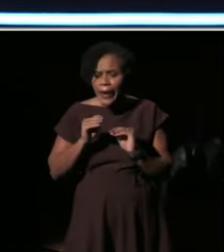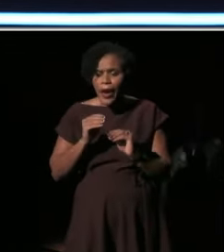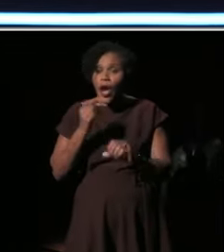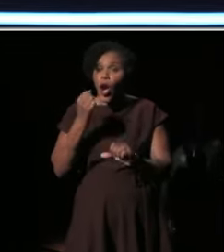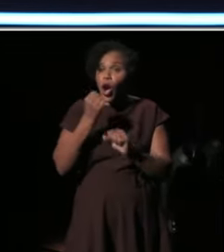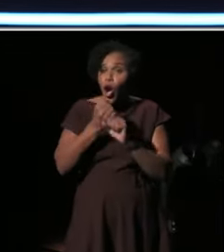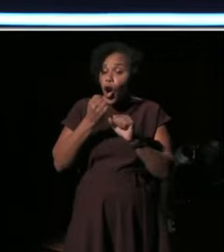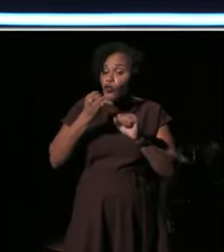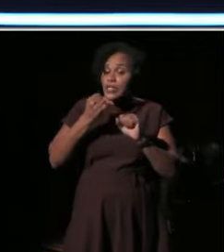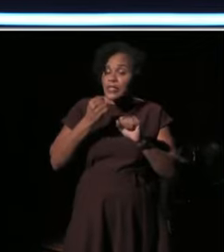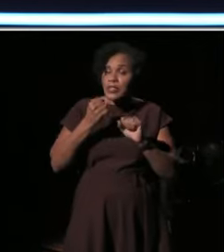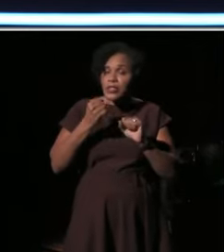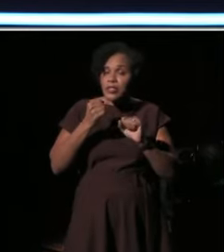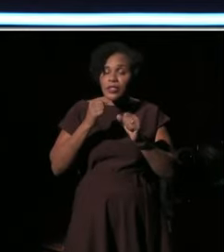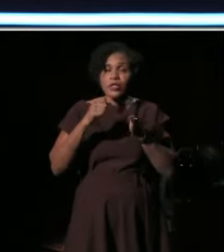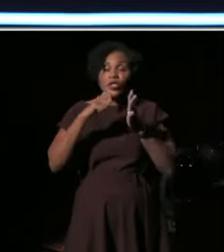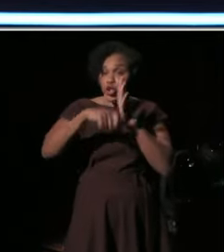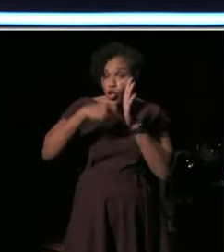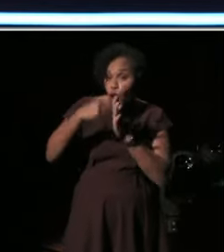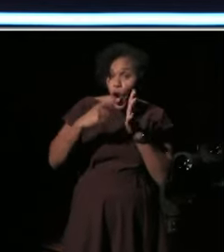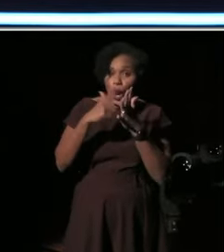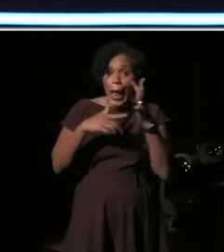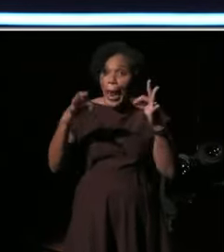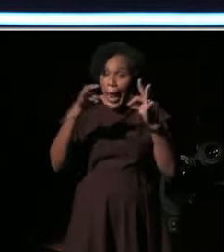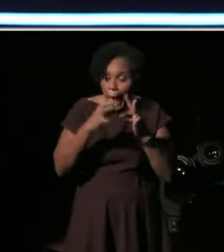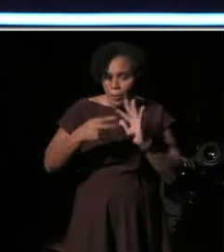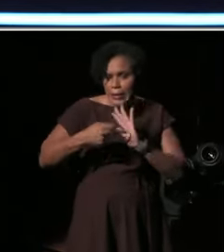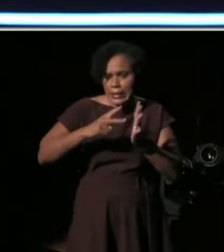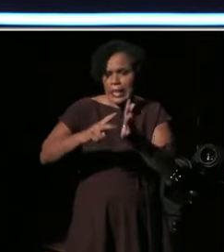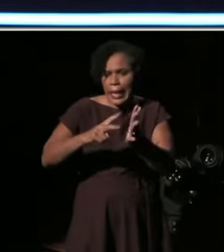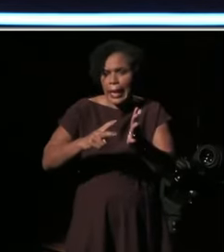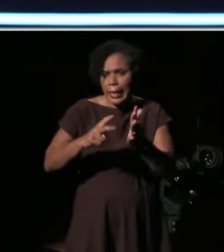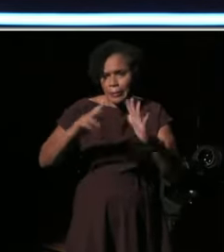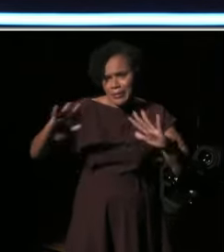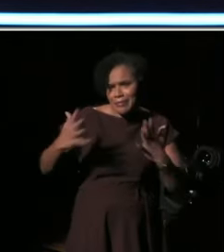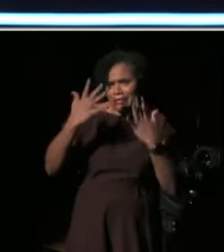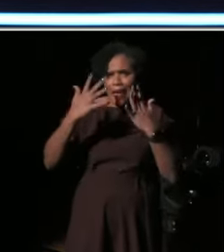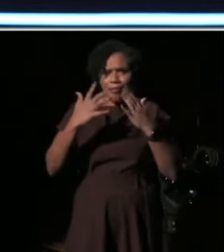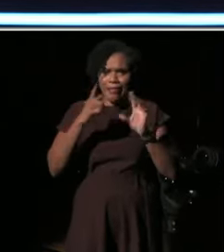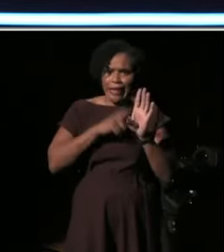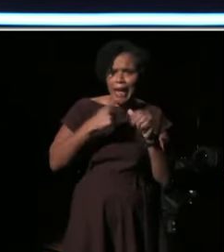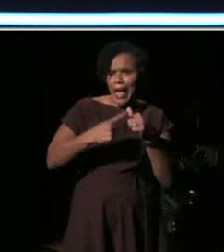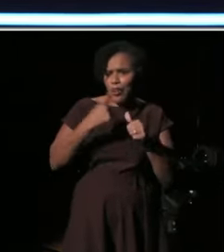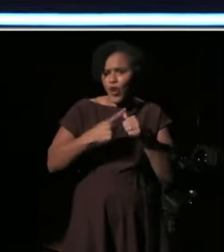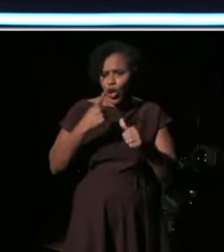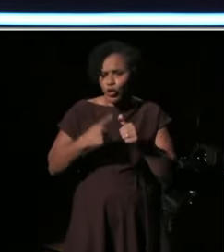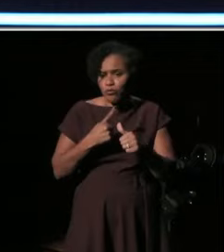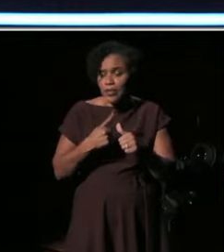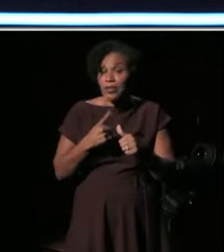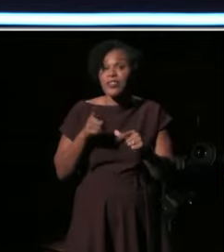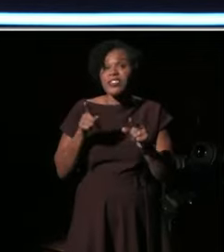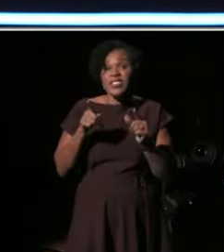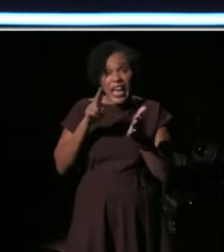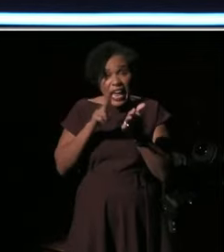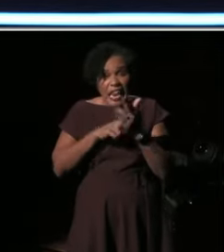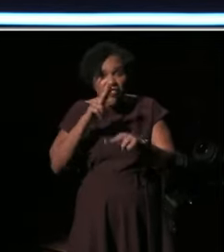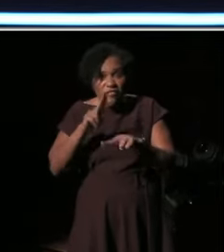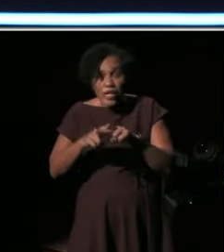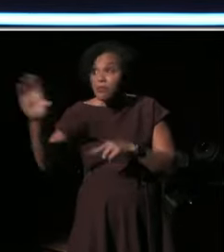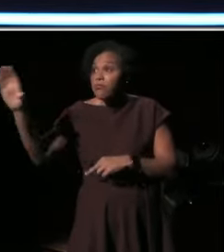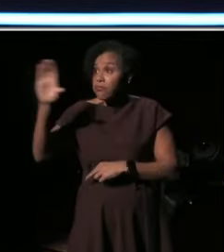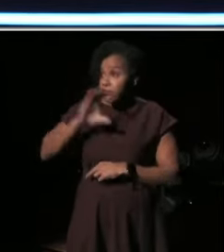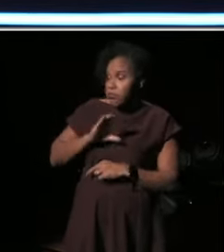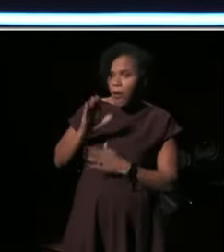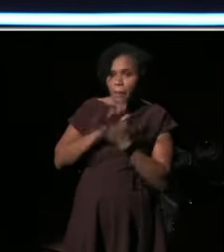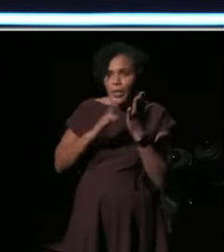10th anniversary this year, and thanks to generous support from Netflix, we've been able to expand Doc Lab into two new areas where there's a real